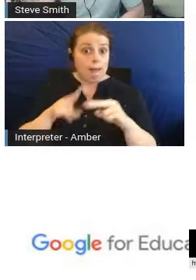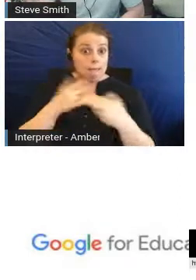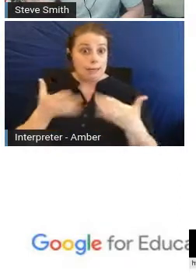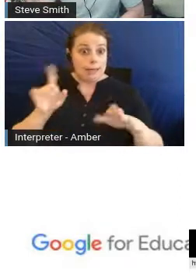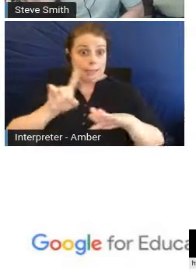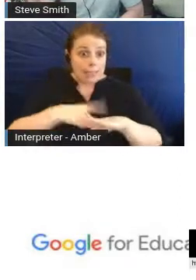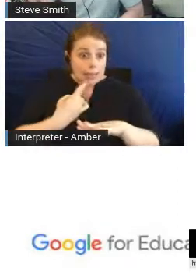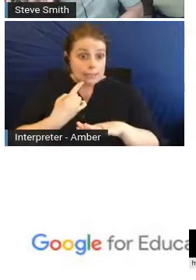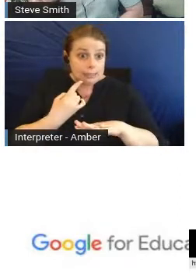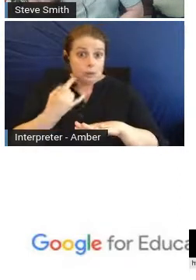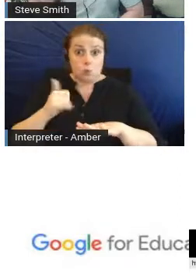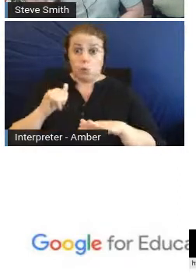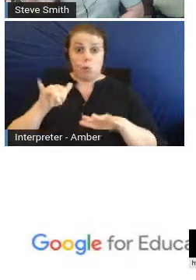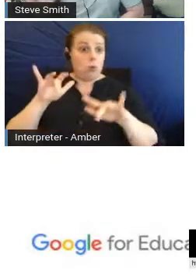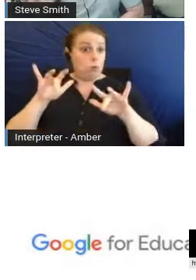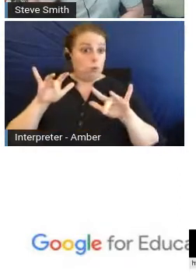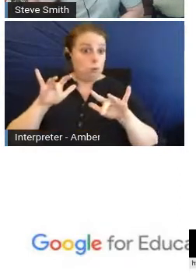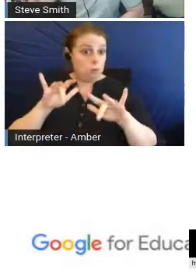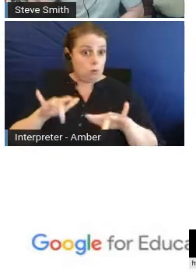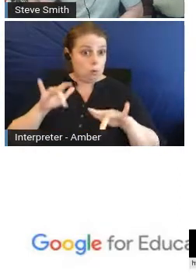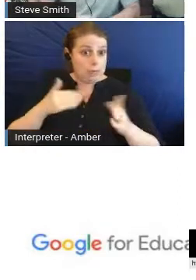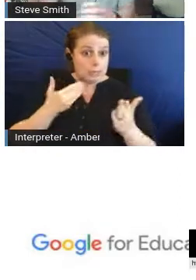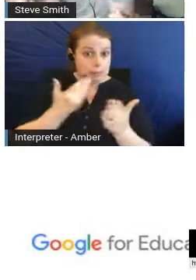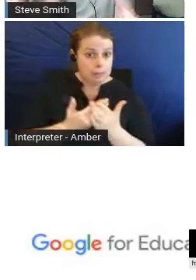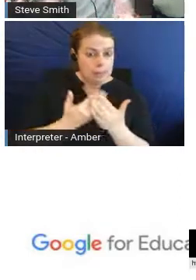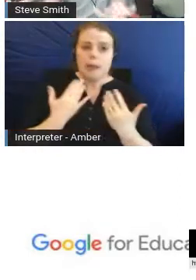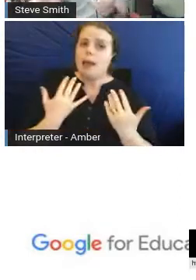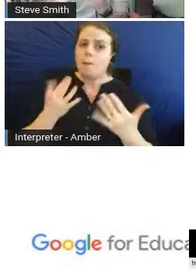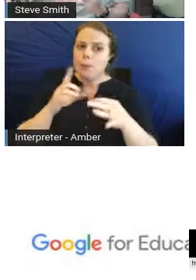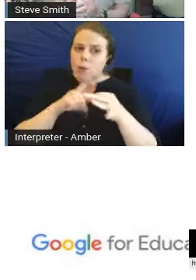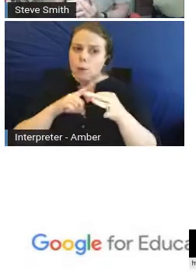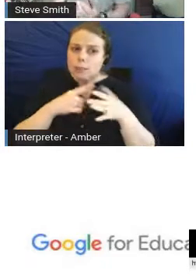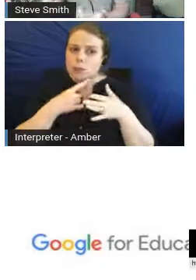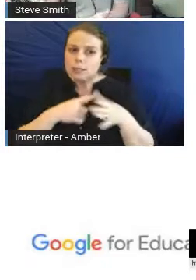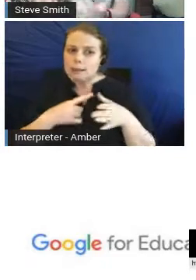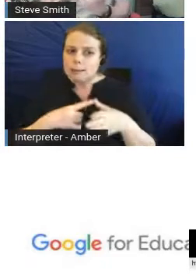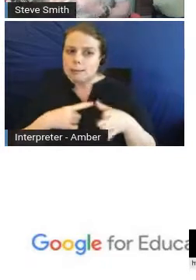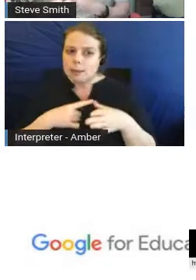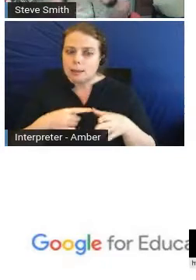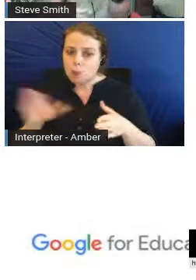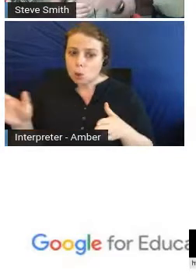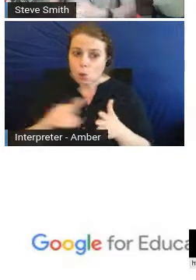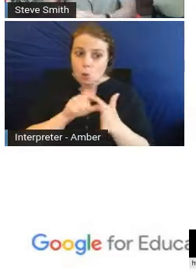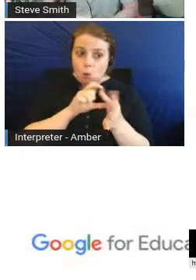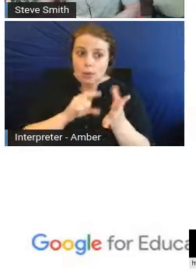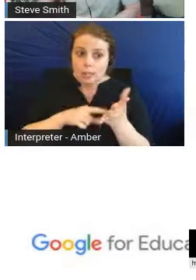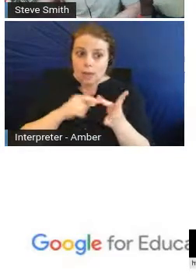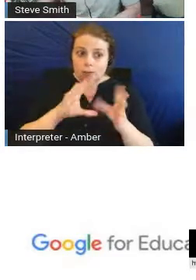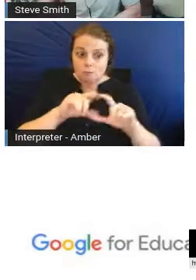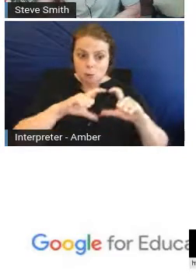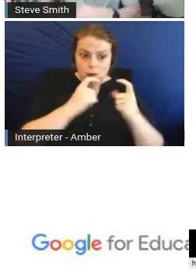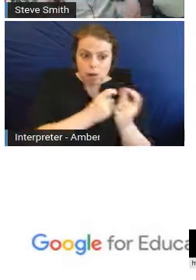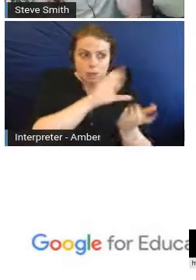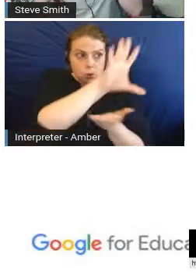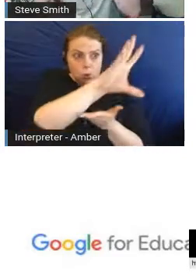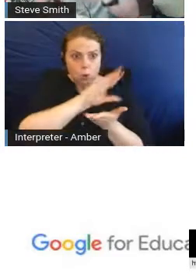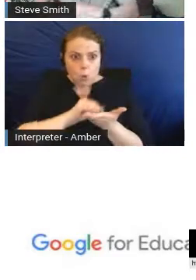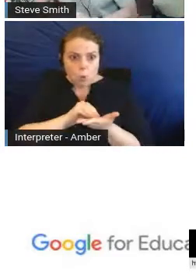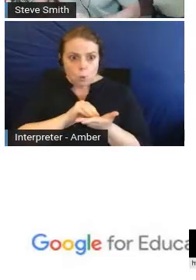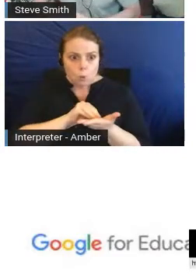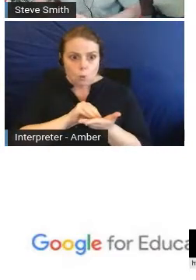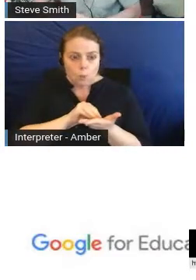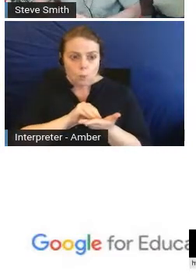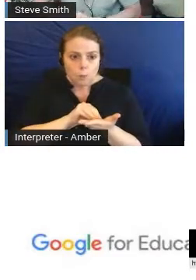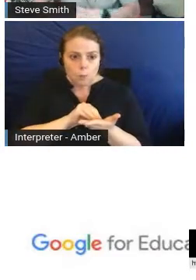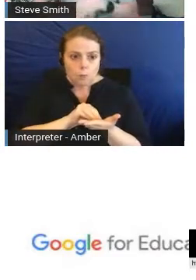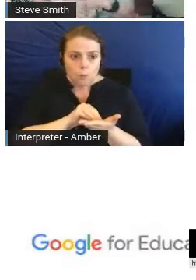in, how many questions they've answered. So this is pulling all that data out of Classroom that you just saw before with all that work that was